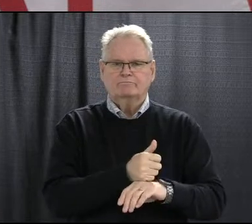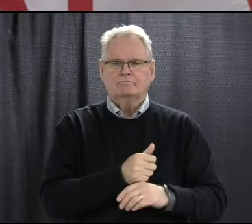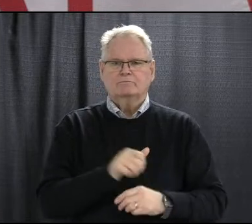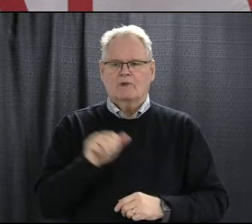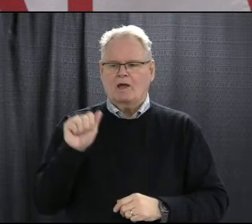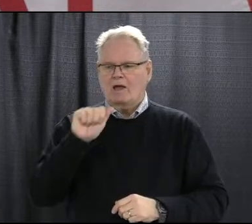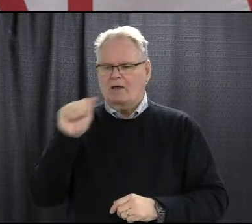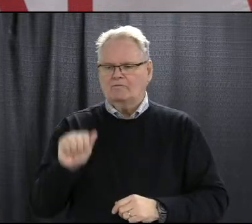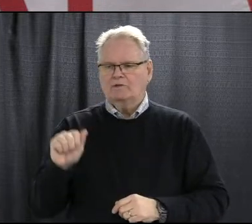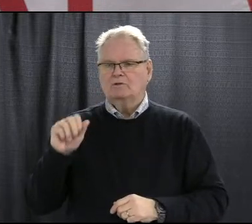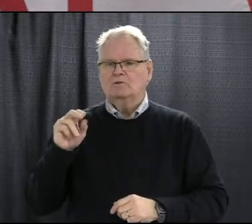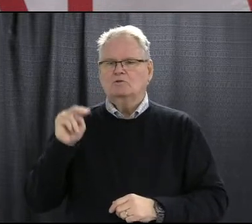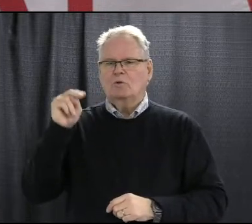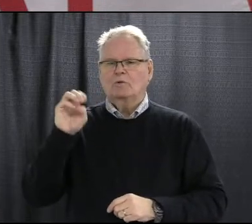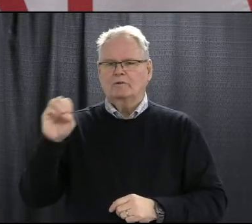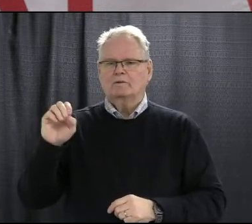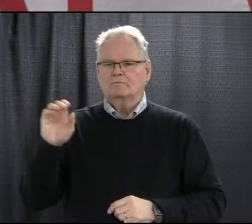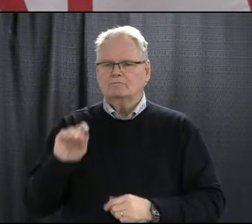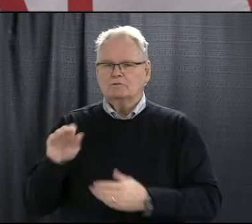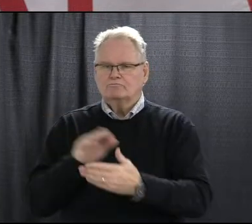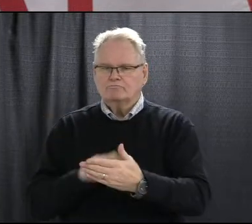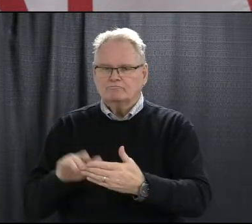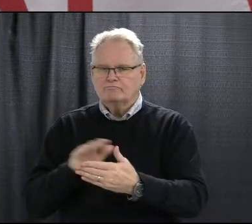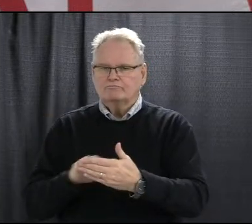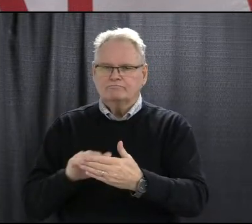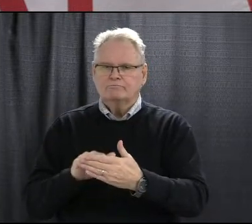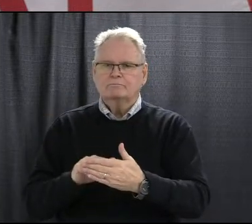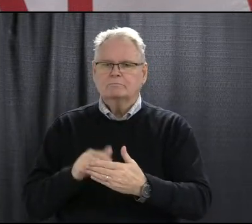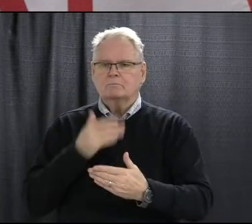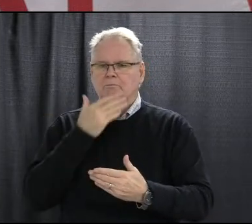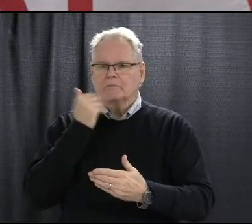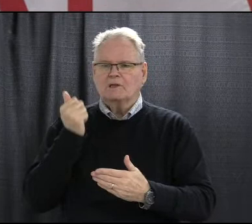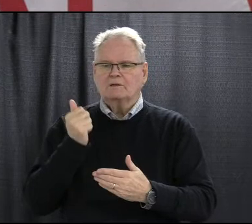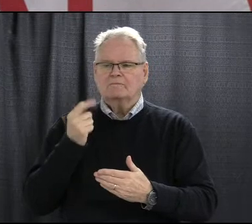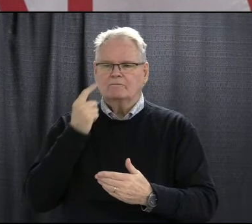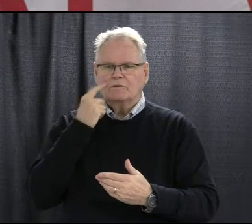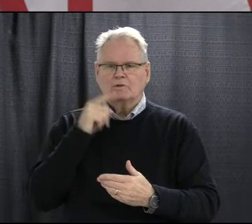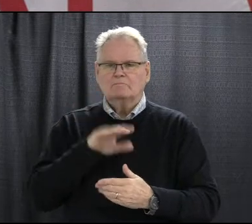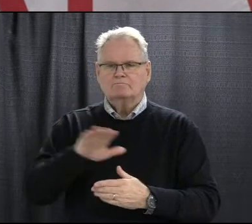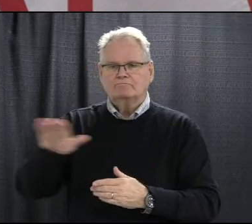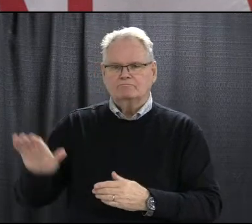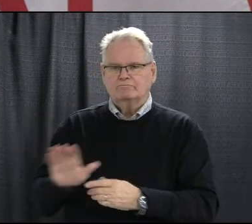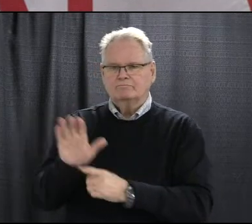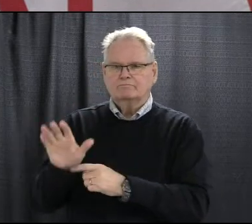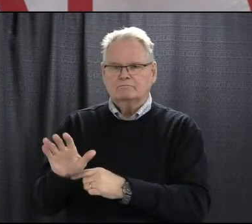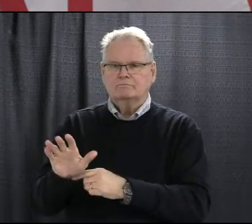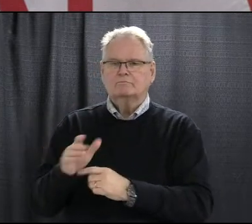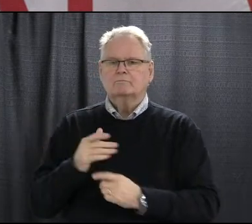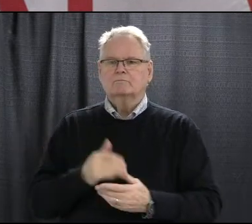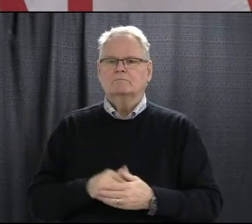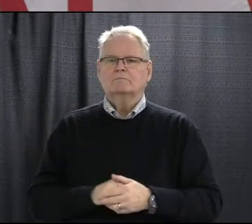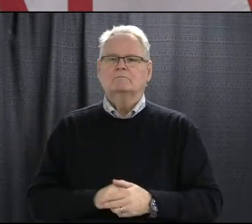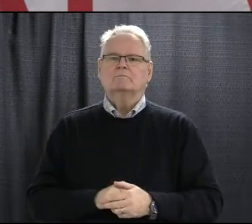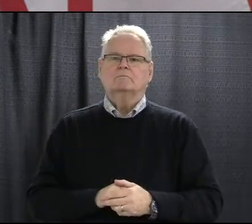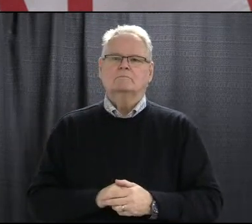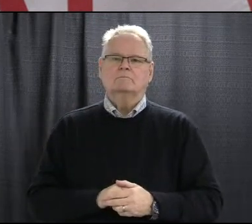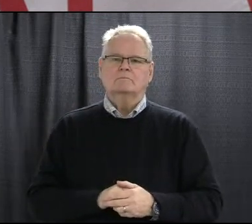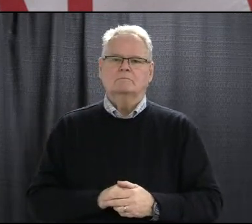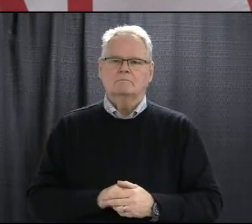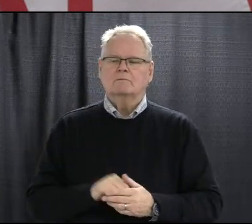Healthcare Infrastructure Committee and Deloitte, which is reviewing and assessing healthcare infrastructure needs on the Northeast